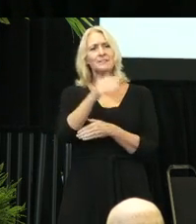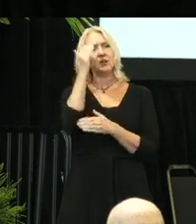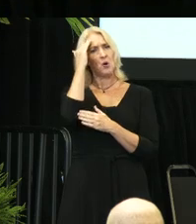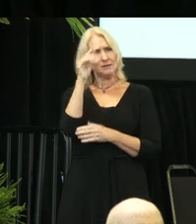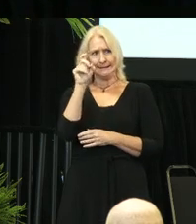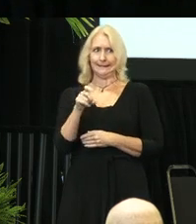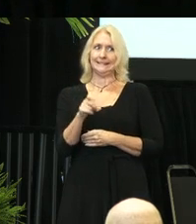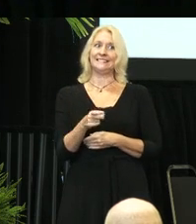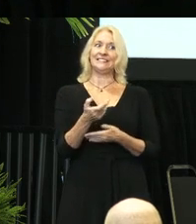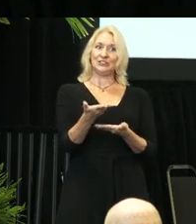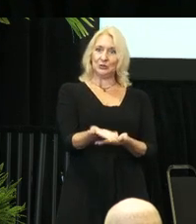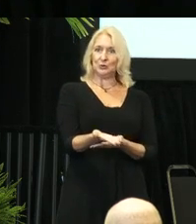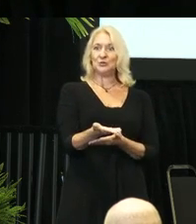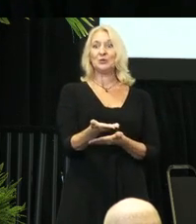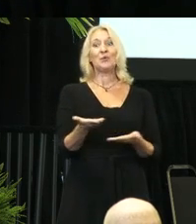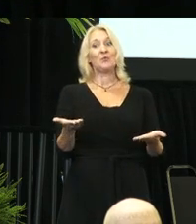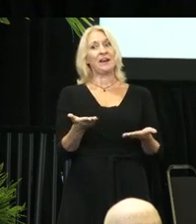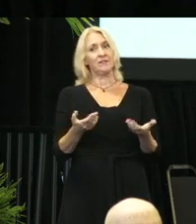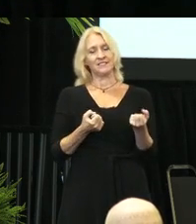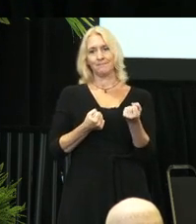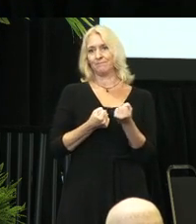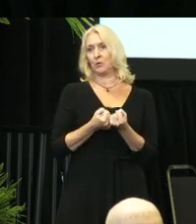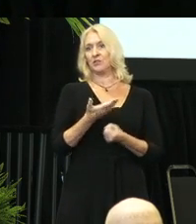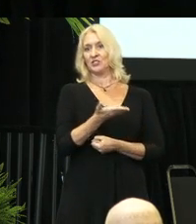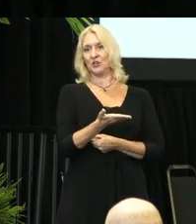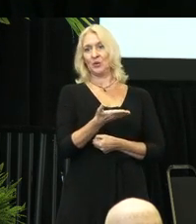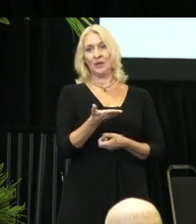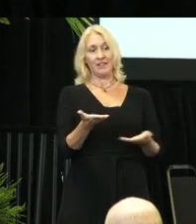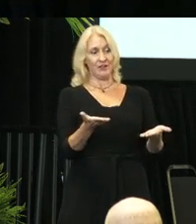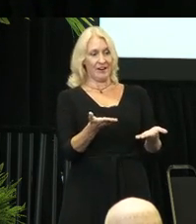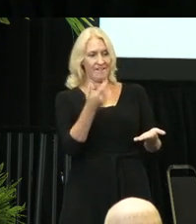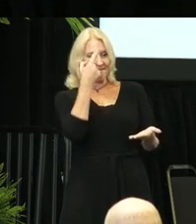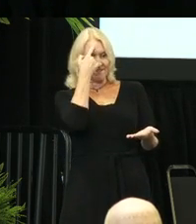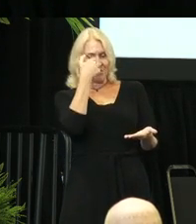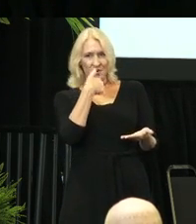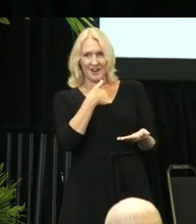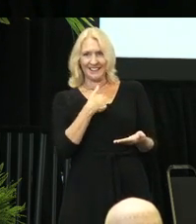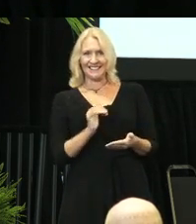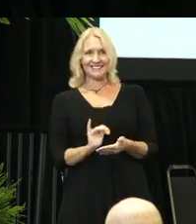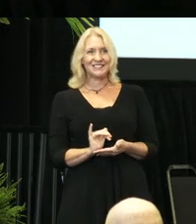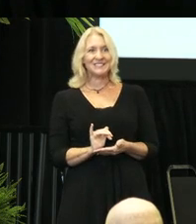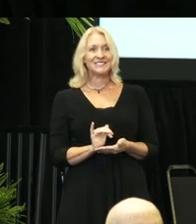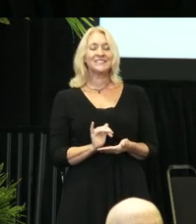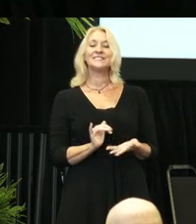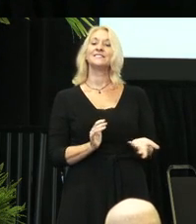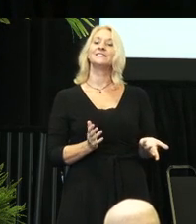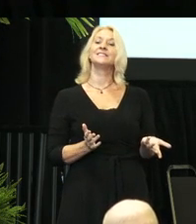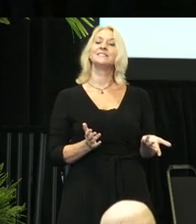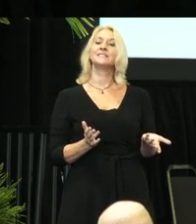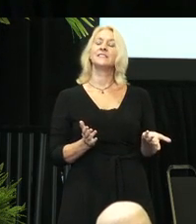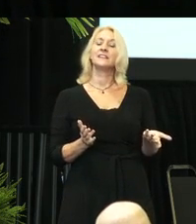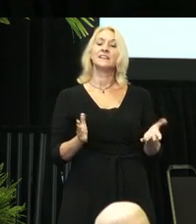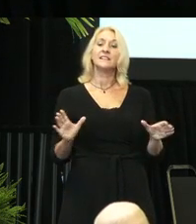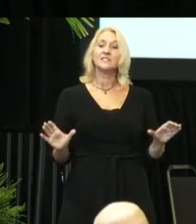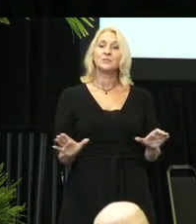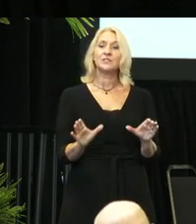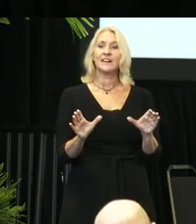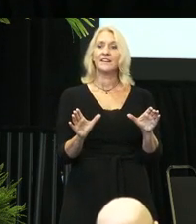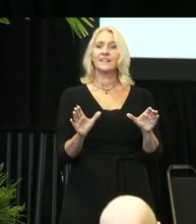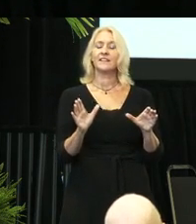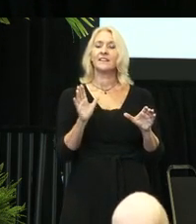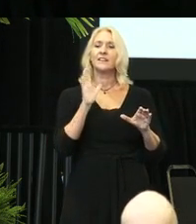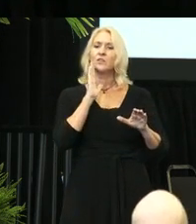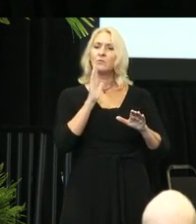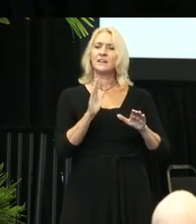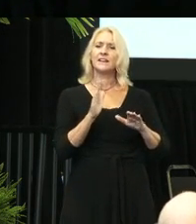we are here for them, and they are here for us. As we do that, we have an